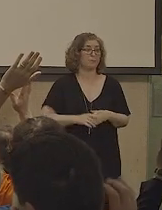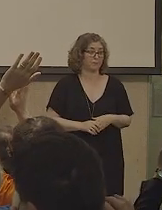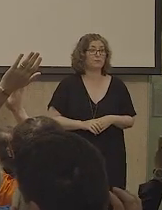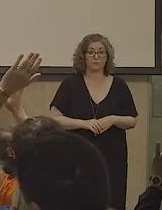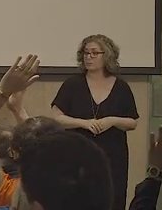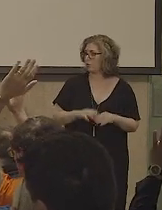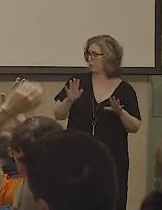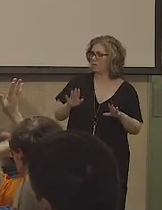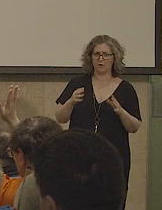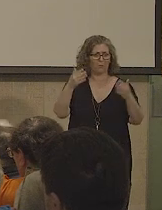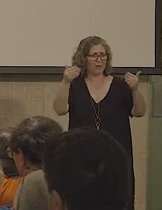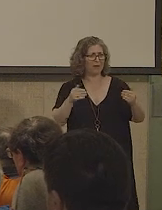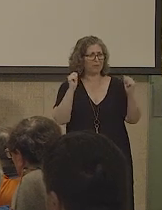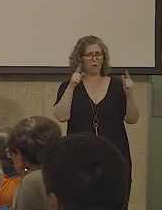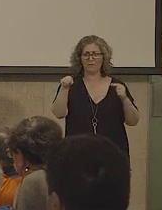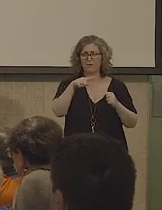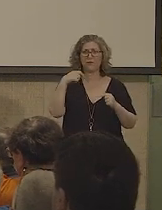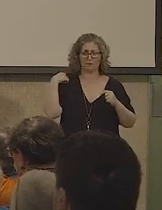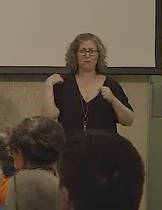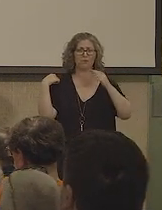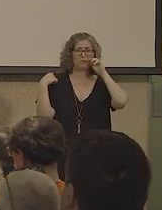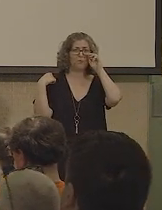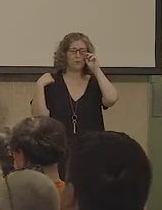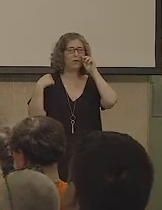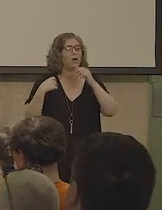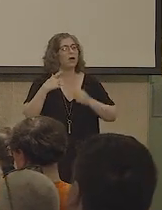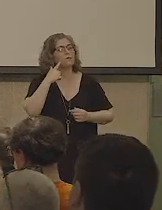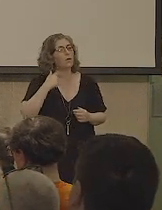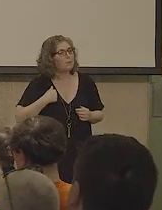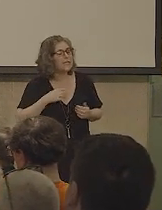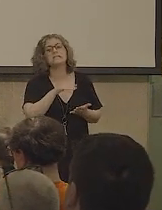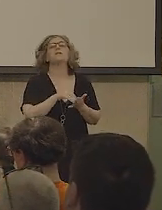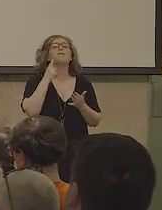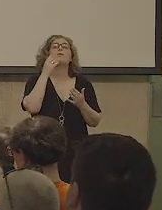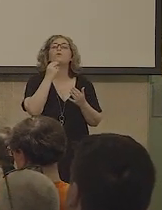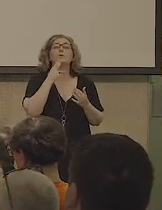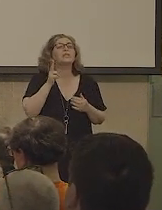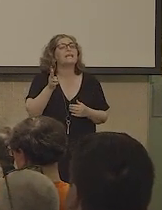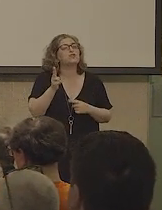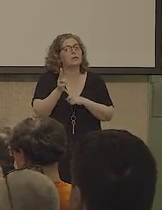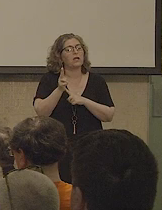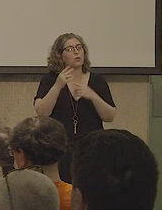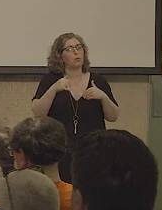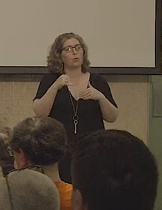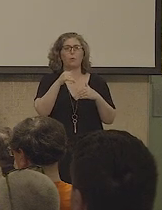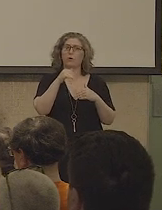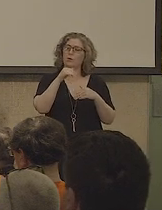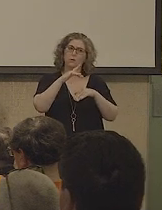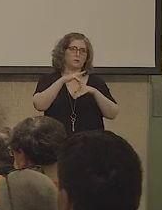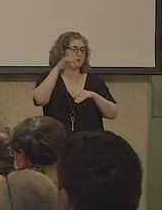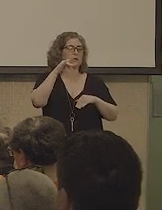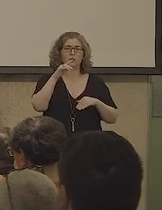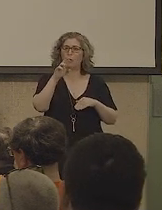Wow, wonderful. So welcome to all of you. So to me, the Center for Jewish History is truly a rare gem in this